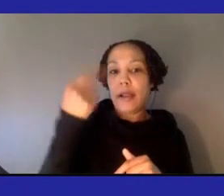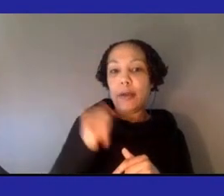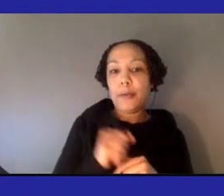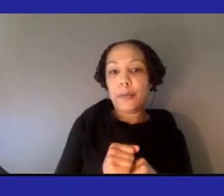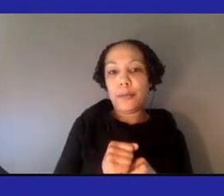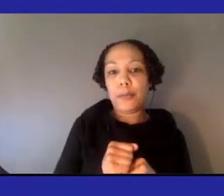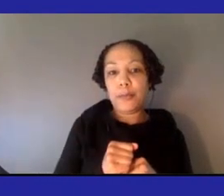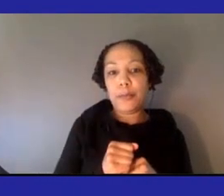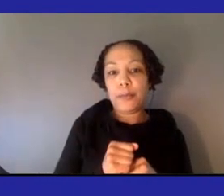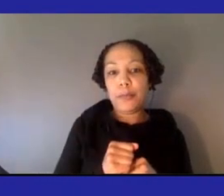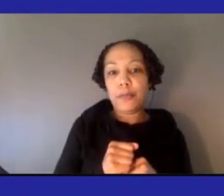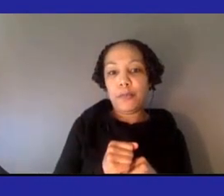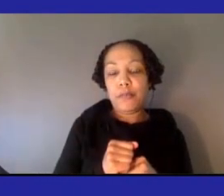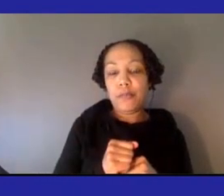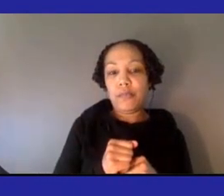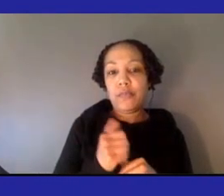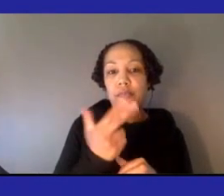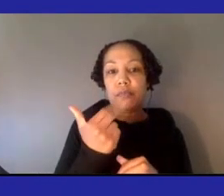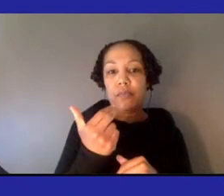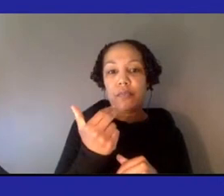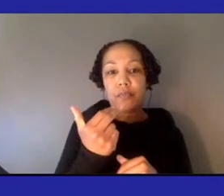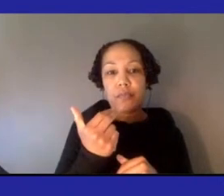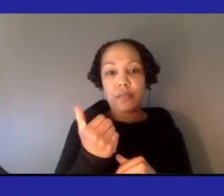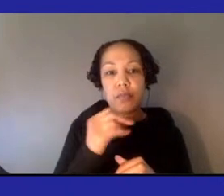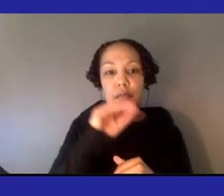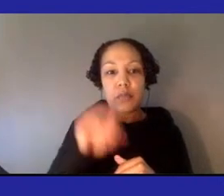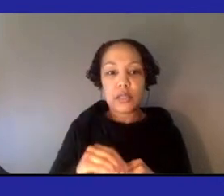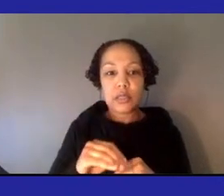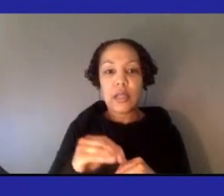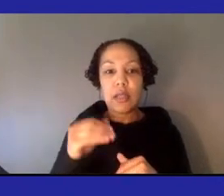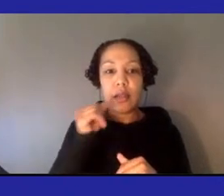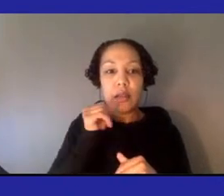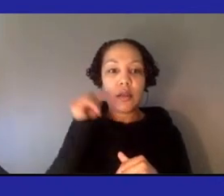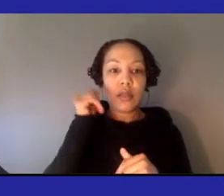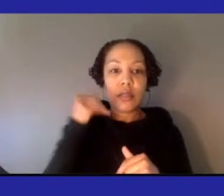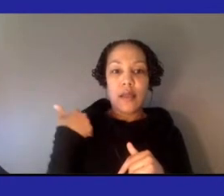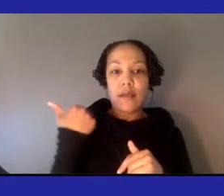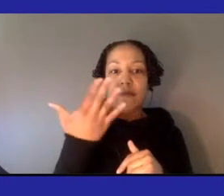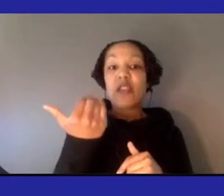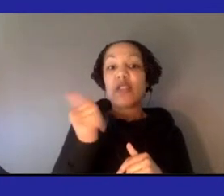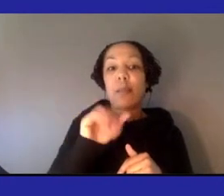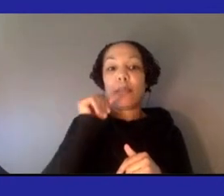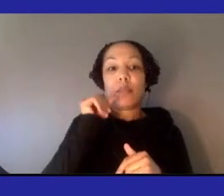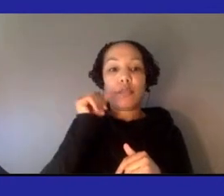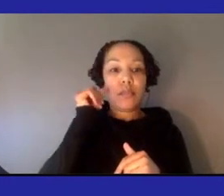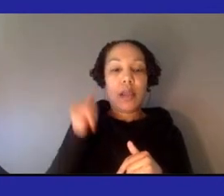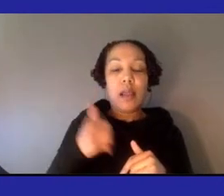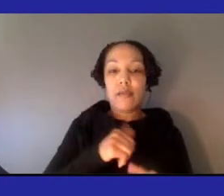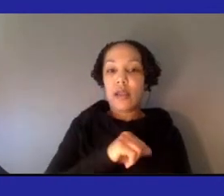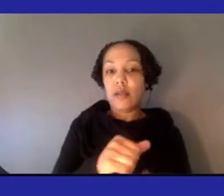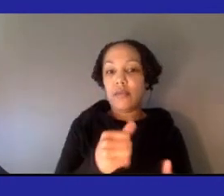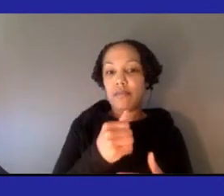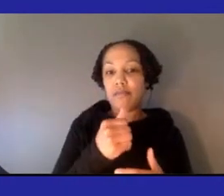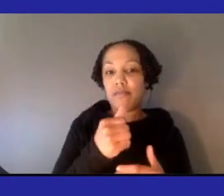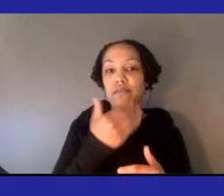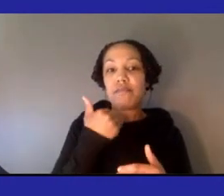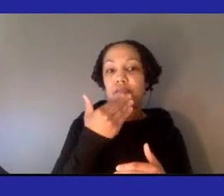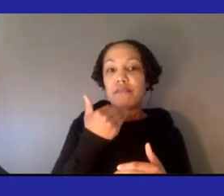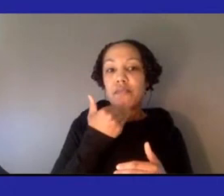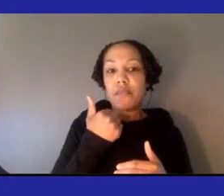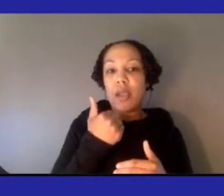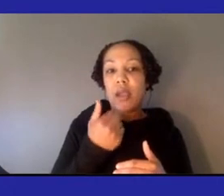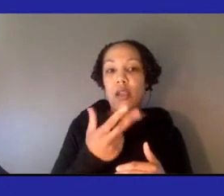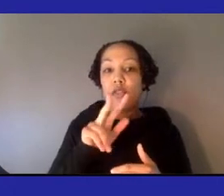15% of adults in this area had diabetes, 34% had high blood pressure. These were both substantially